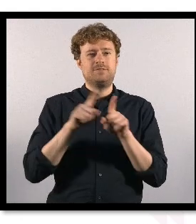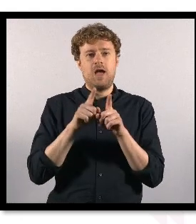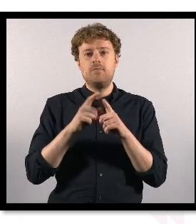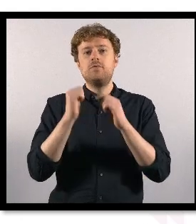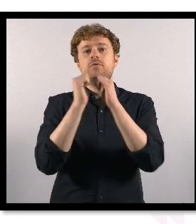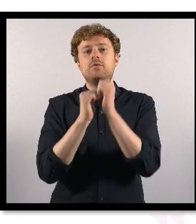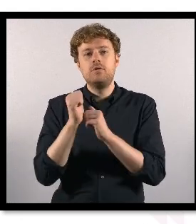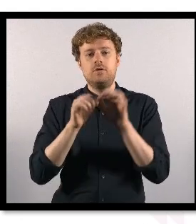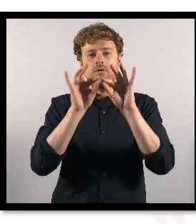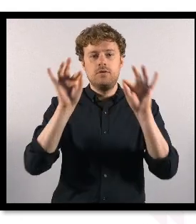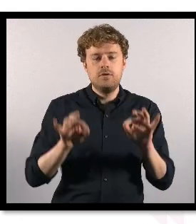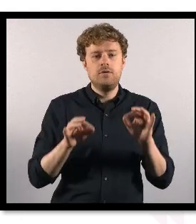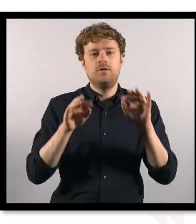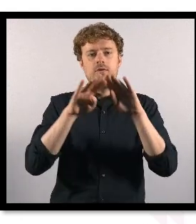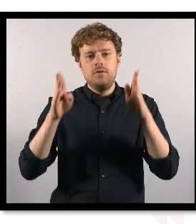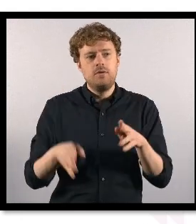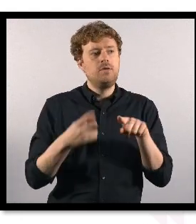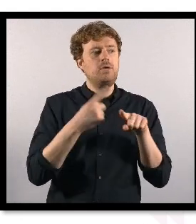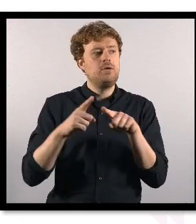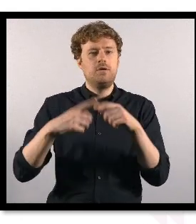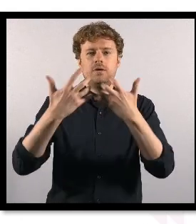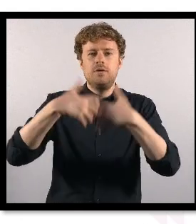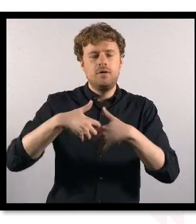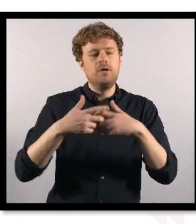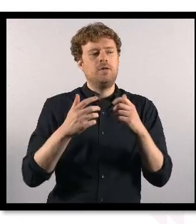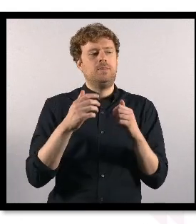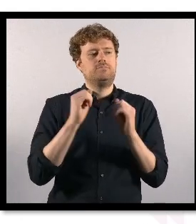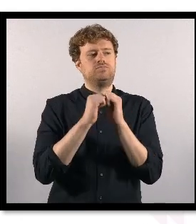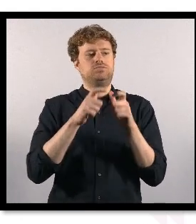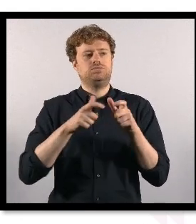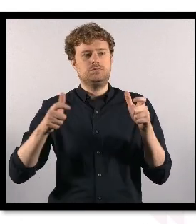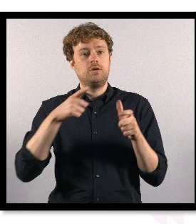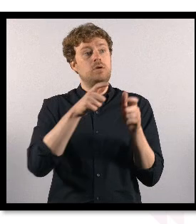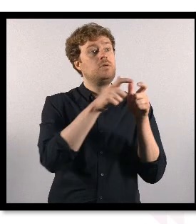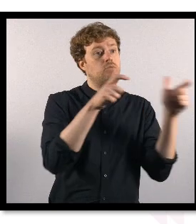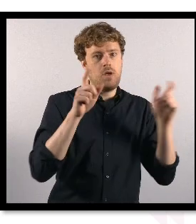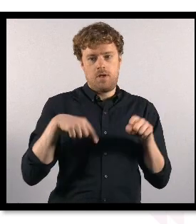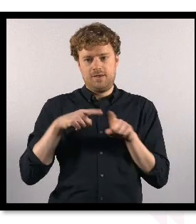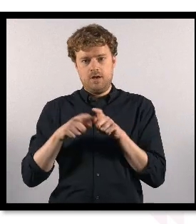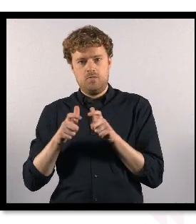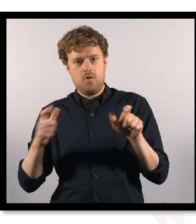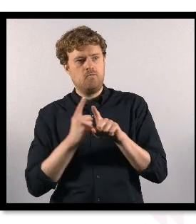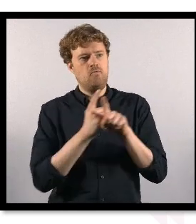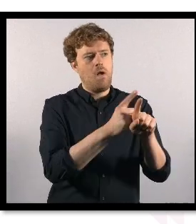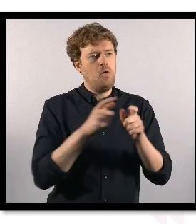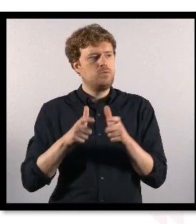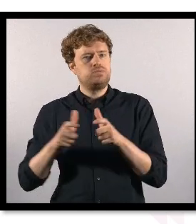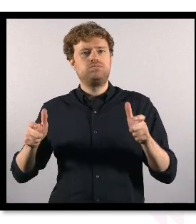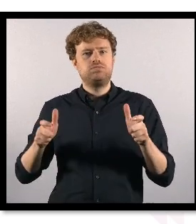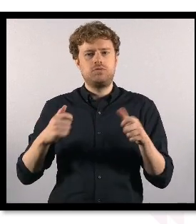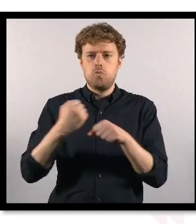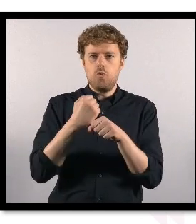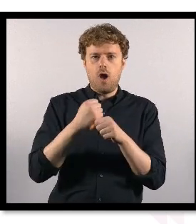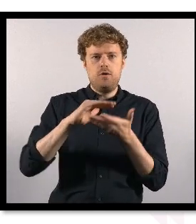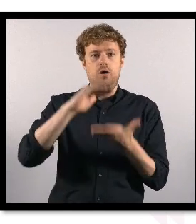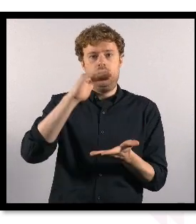the load. So if you've seen previous sessions at KubeCons in the last couple of years, one of the struggles we had in the TOC